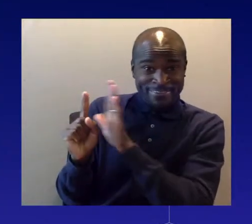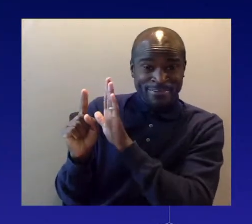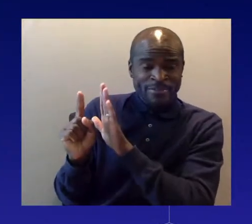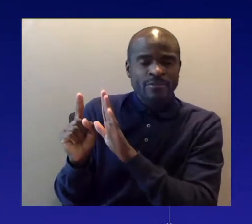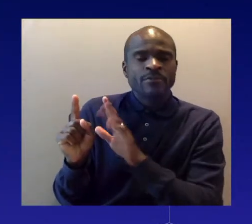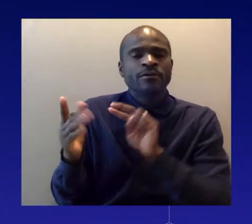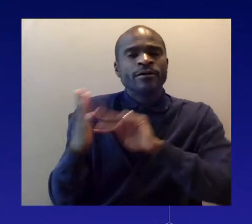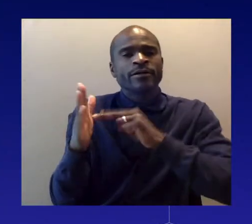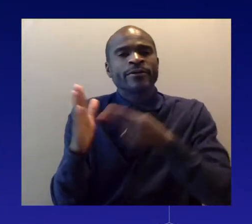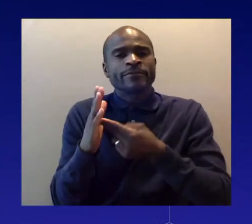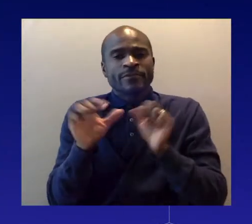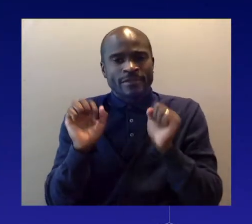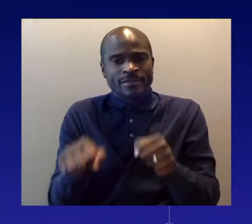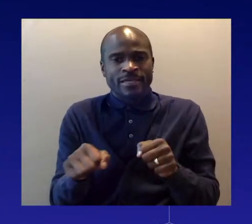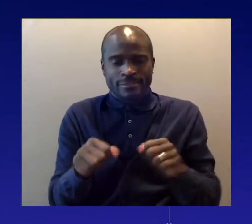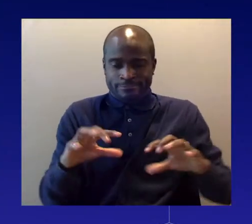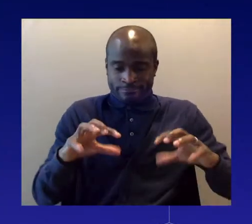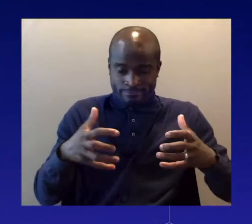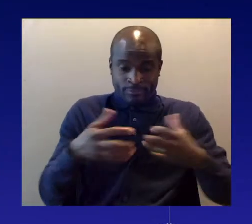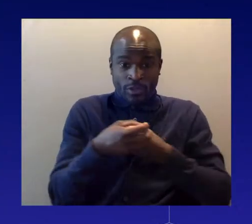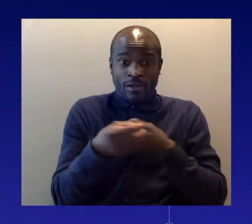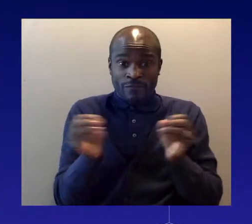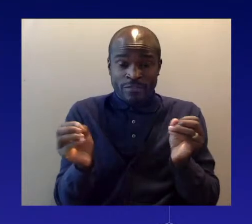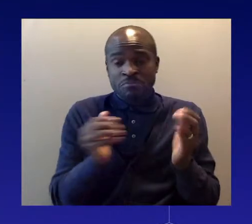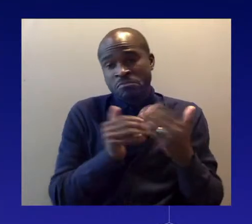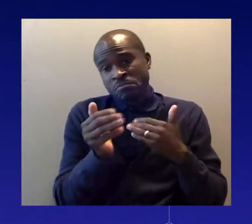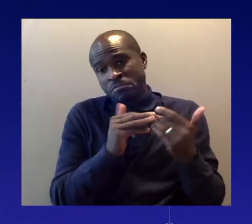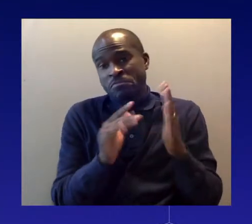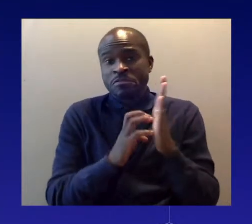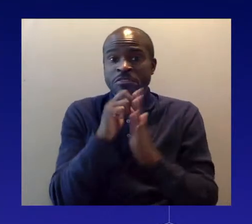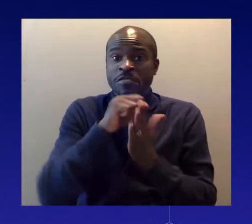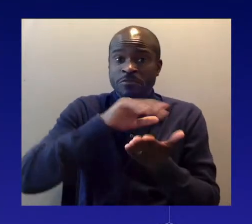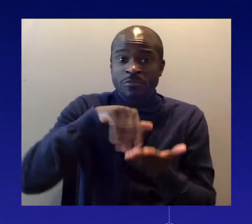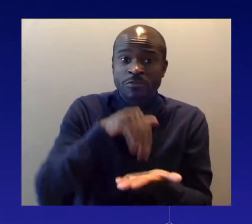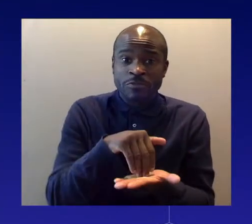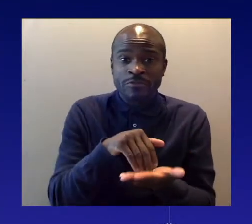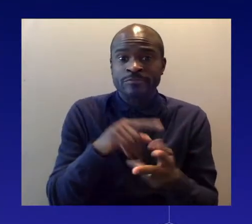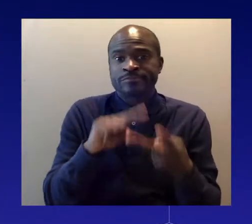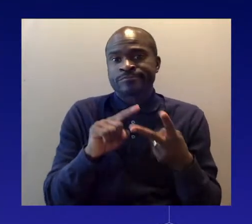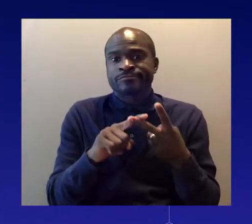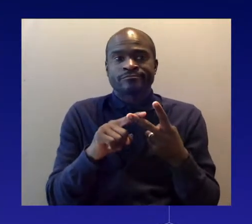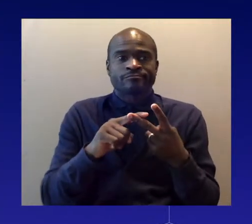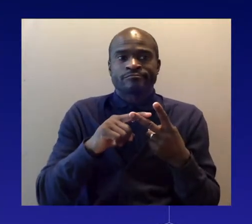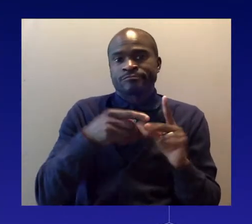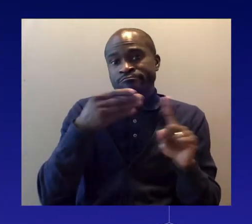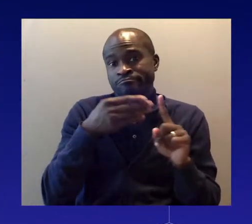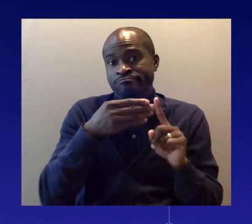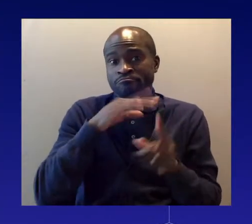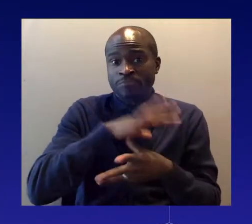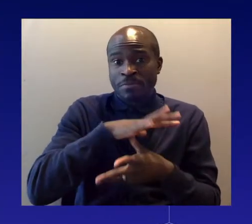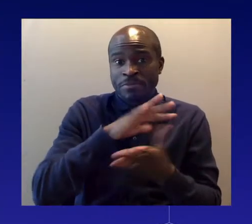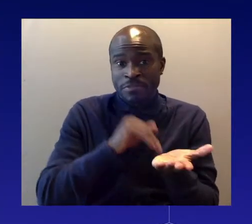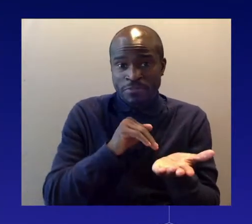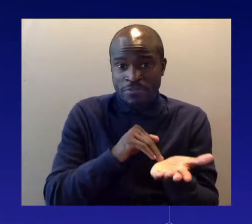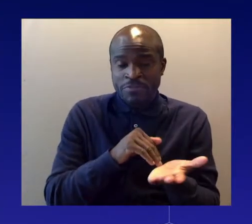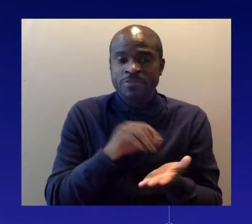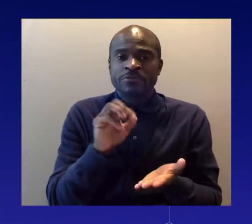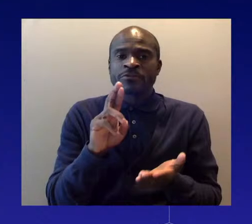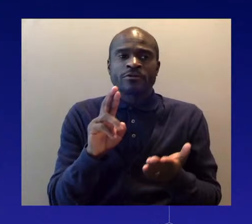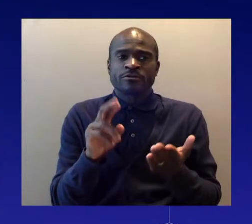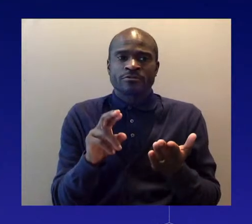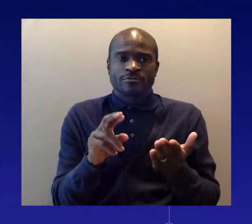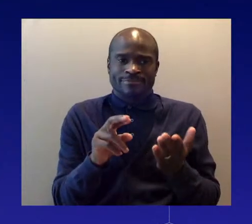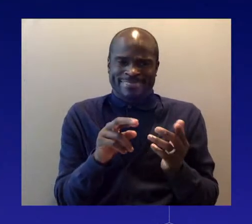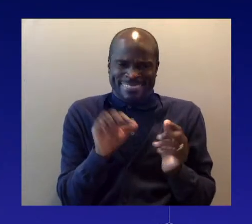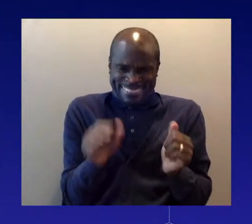clinical enterprise, whether it's an oncologist, a cancer center, or a primary care doc, or whomever, to